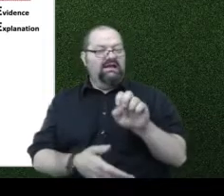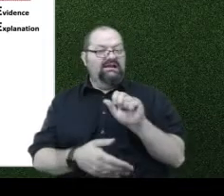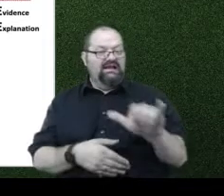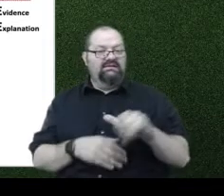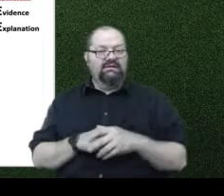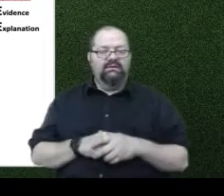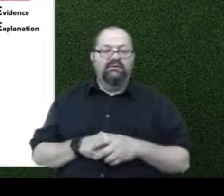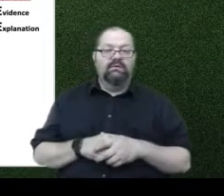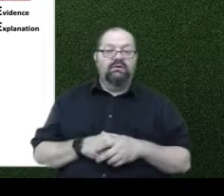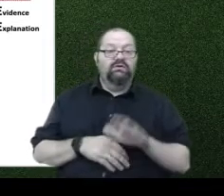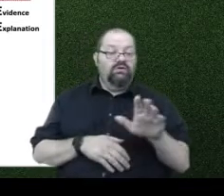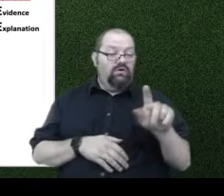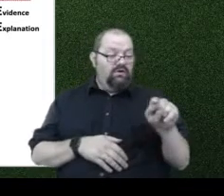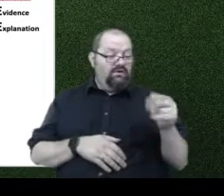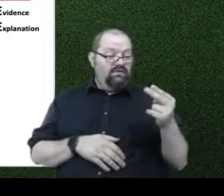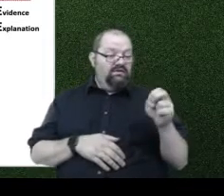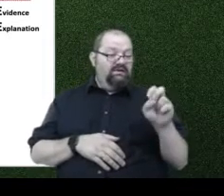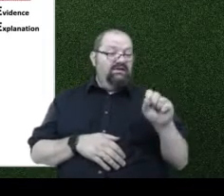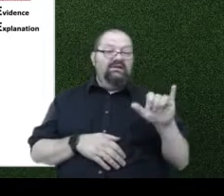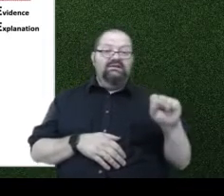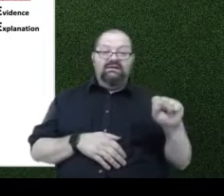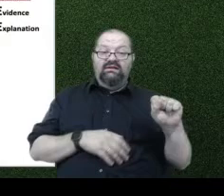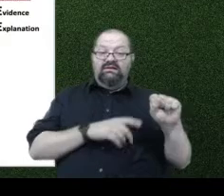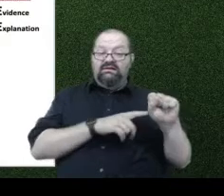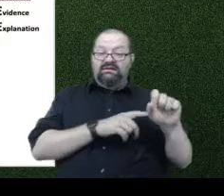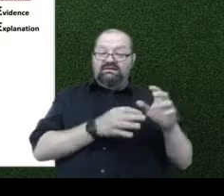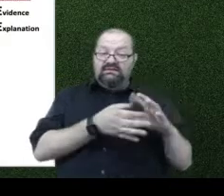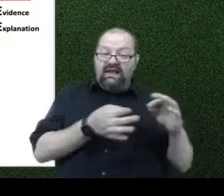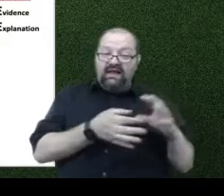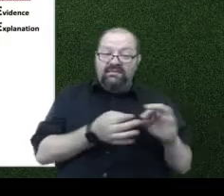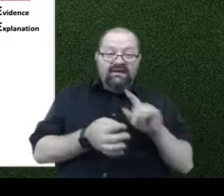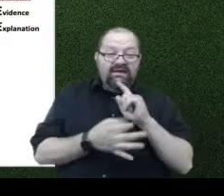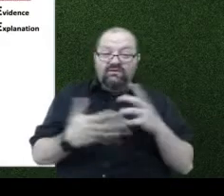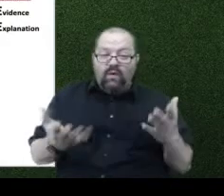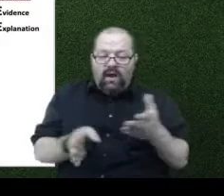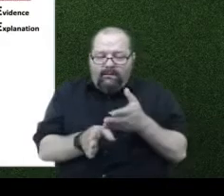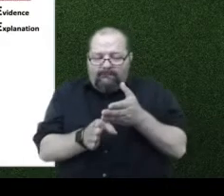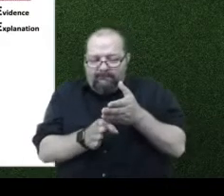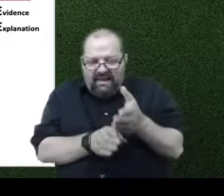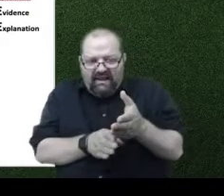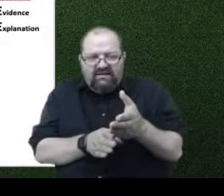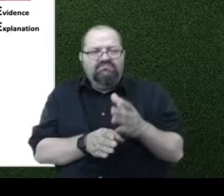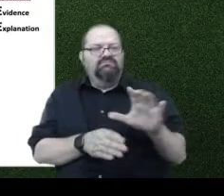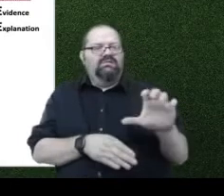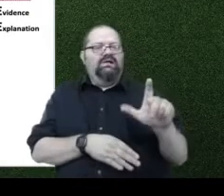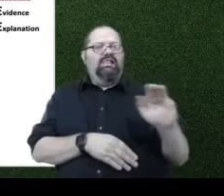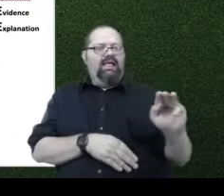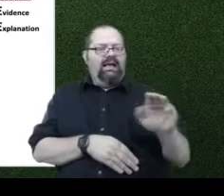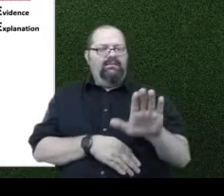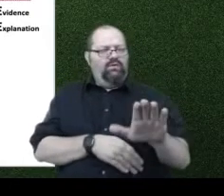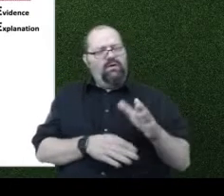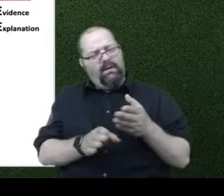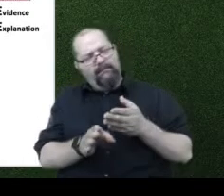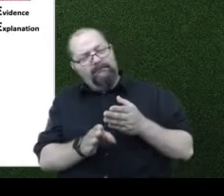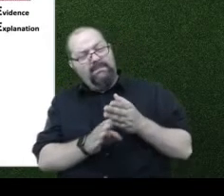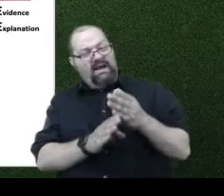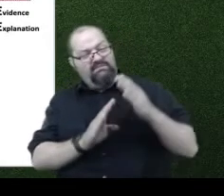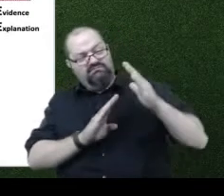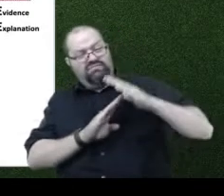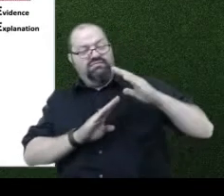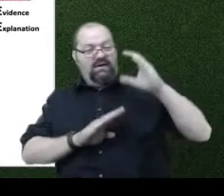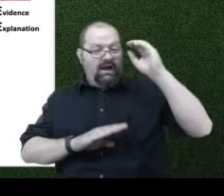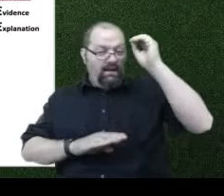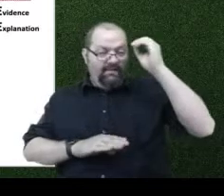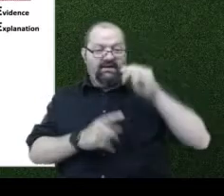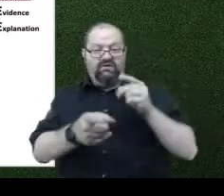statement is the main claim that you make in your paper. In your introduction paragraph, it's your big opinion that you're going